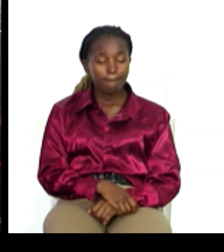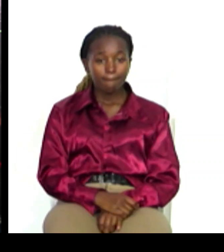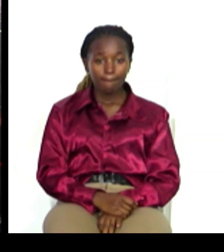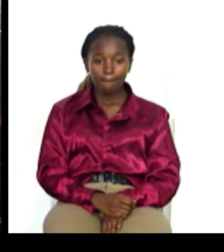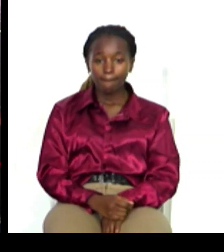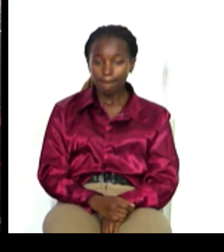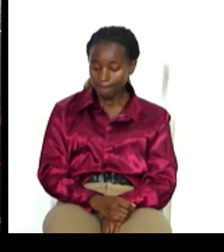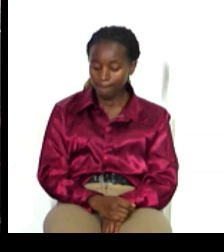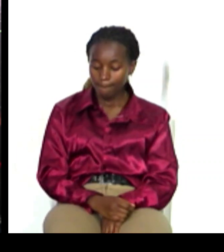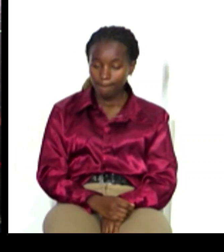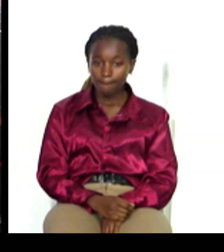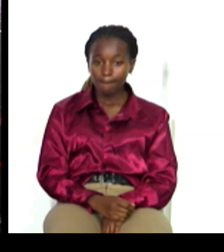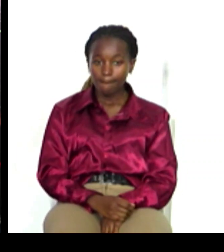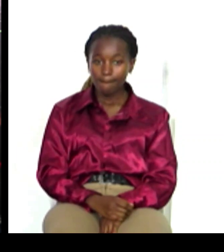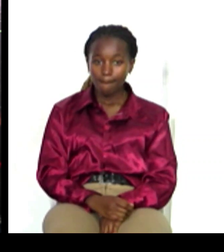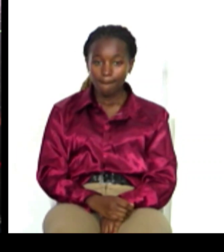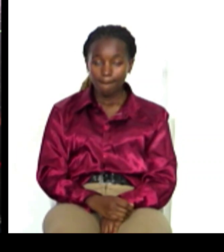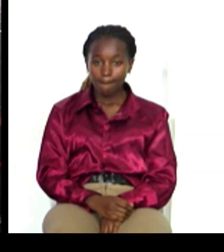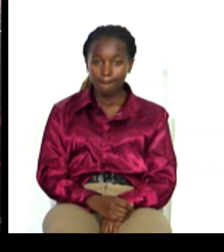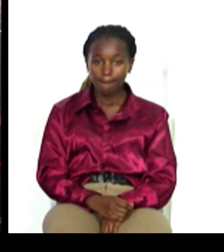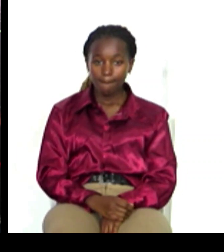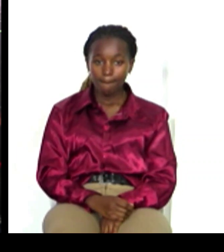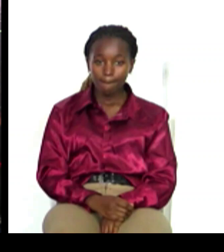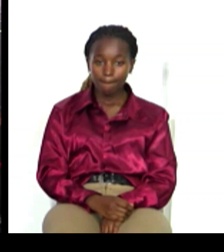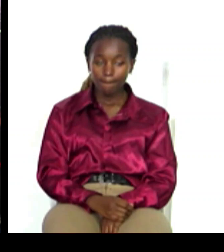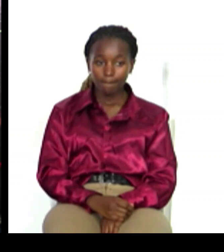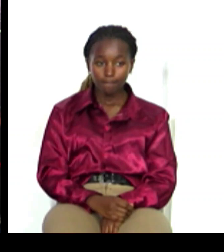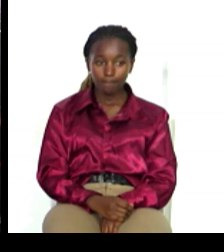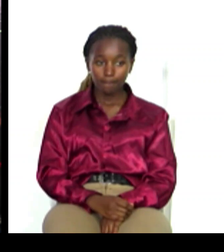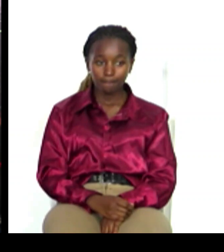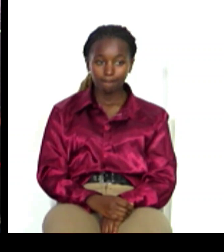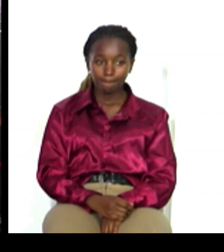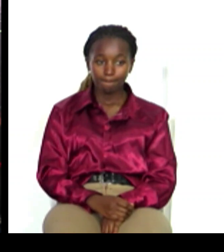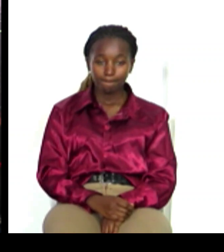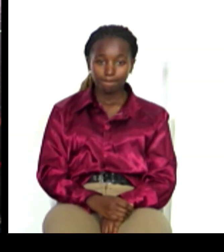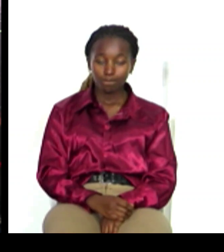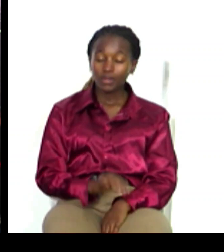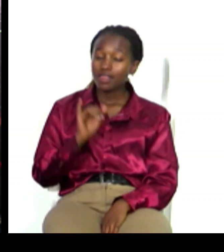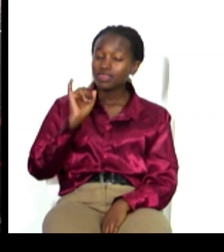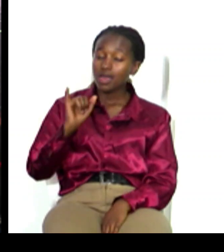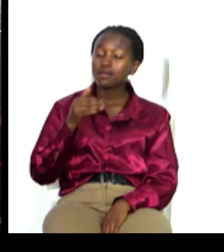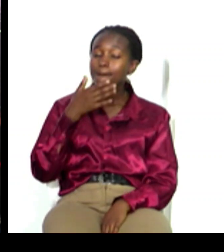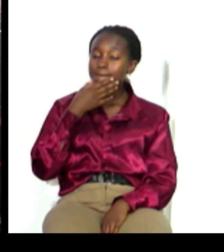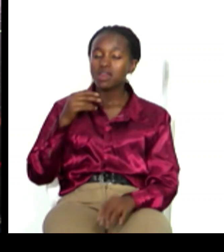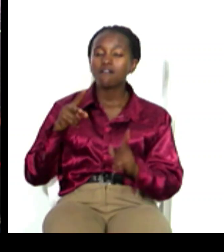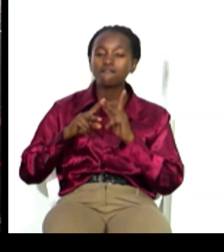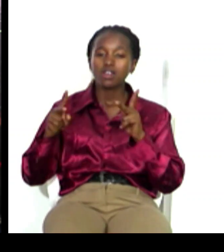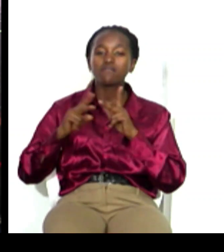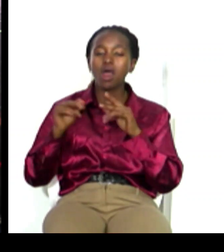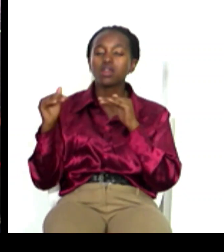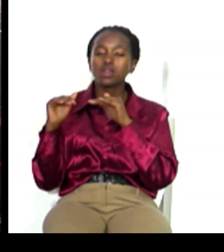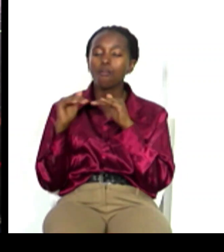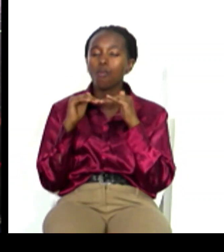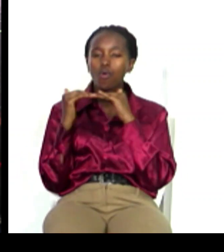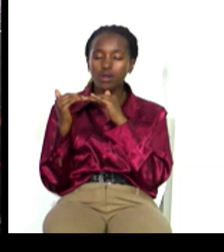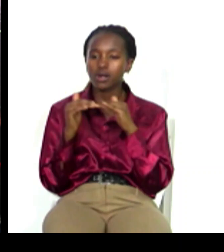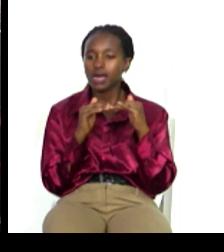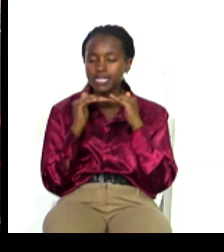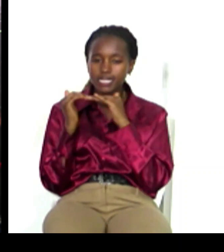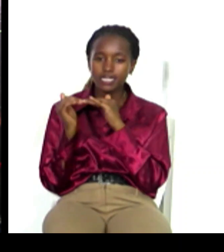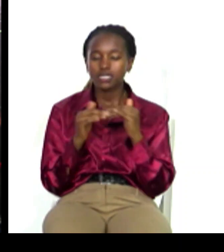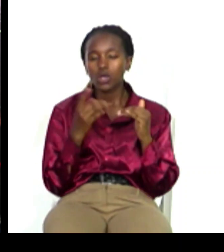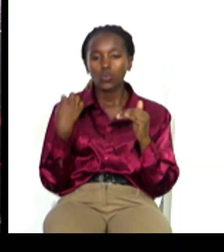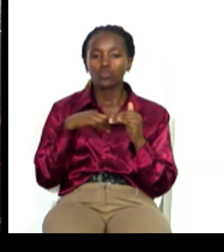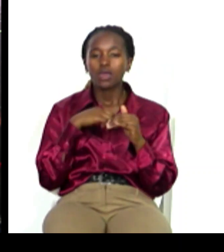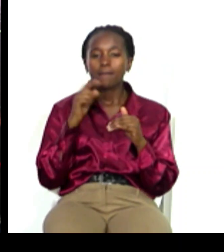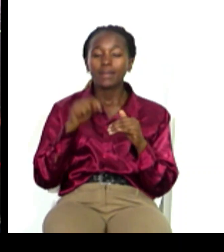minister. So that is what Raila is being known as democracy. Whatever that you are saying over here, kuongea, freedom of